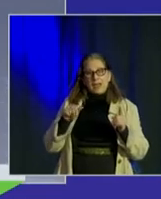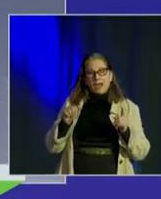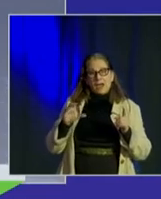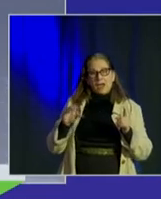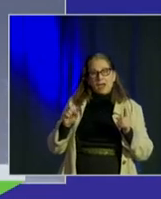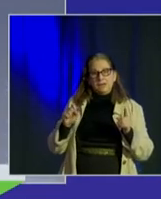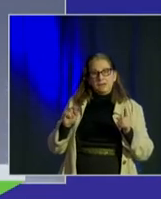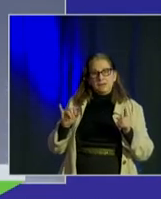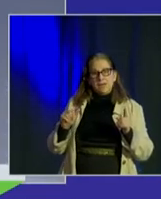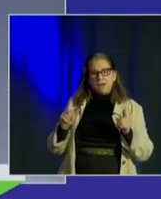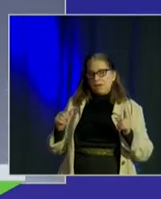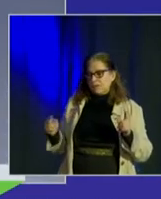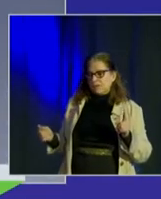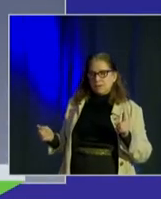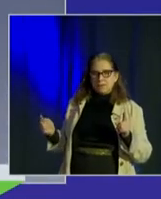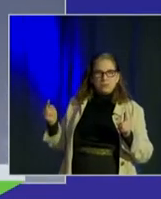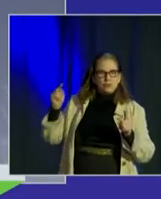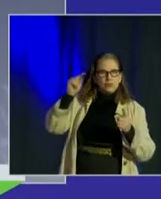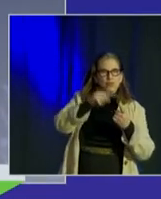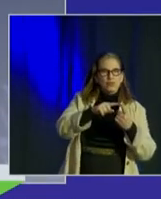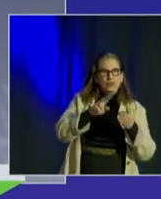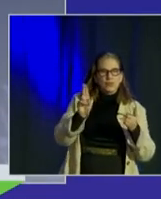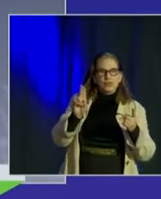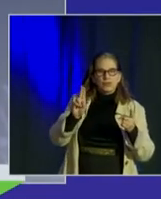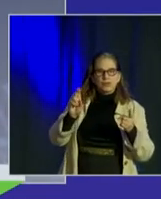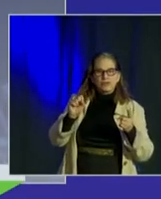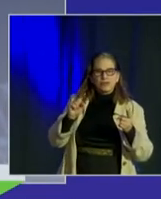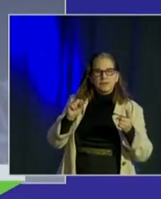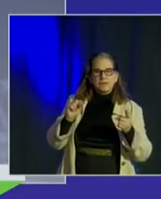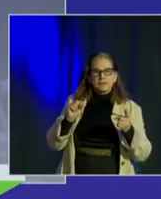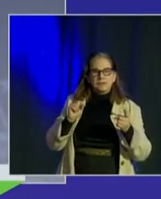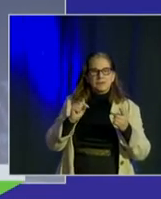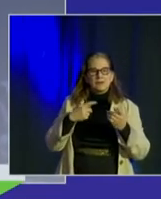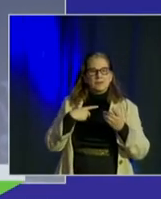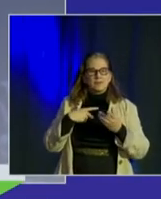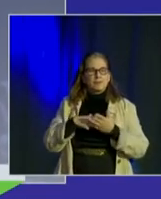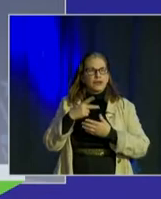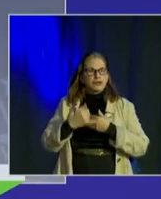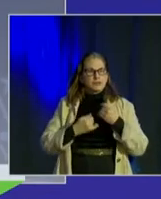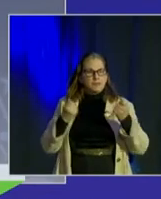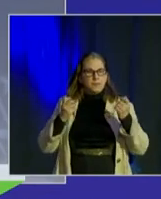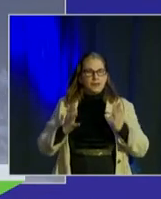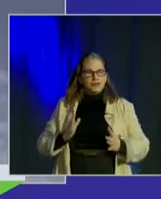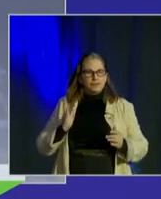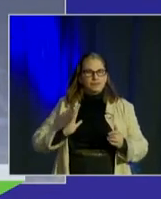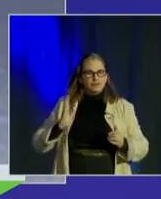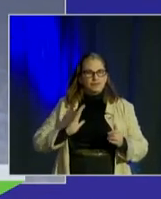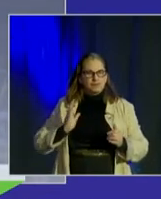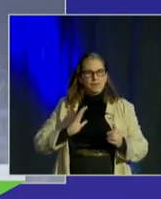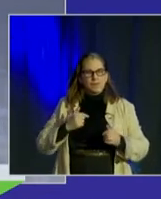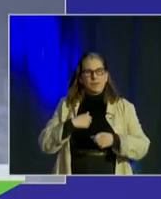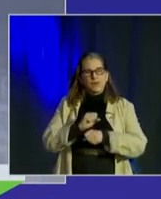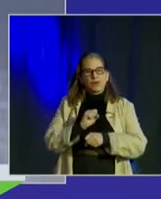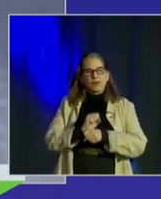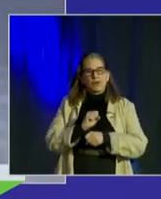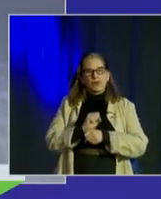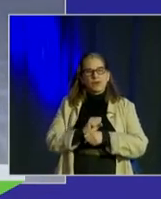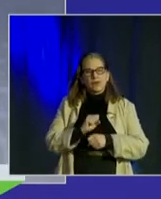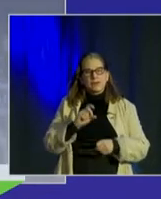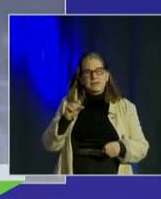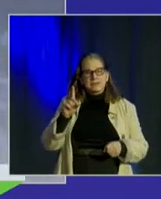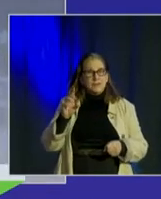years, I was a project manager for Metro. Before that, I worked for DDOT for 30 years. And then pushed for these projects, and the